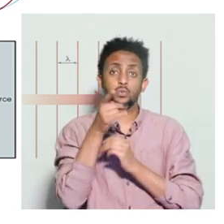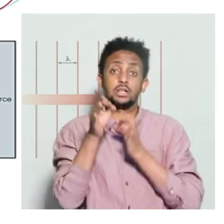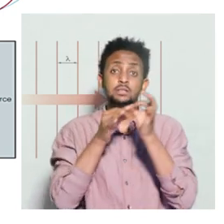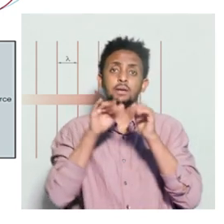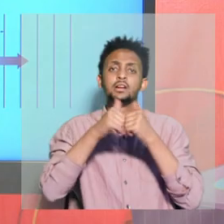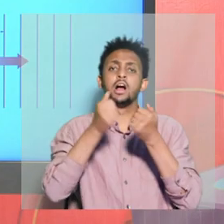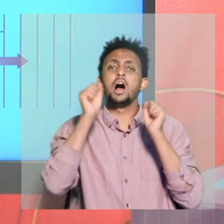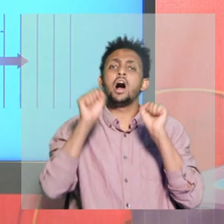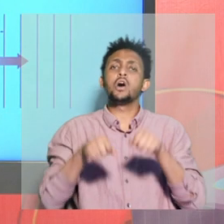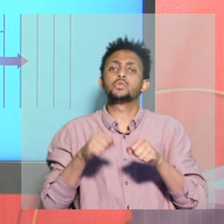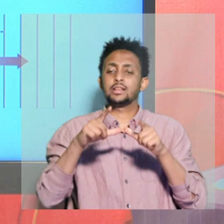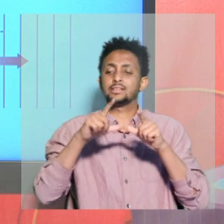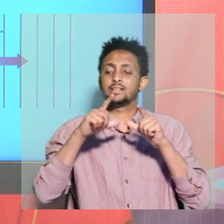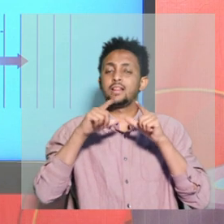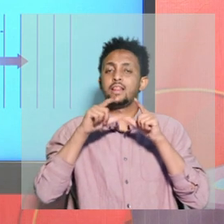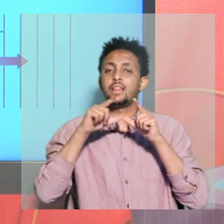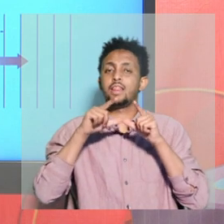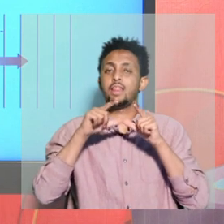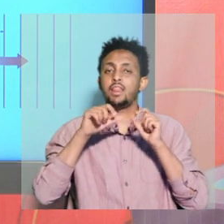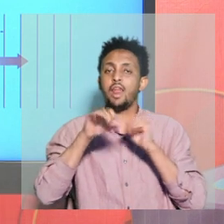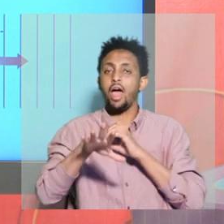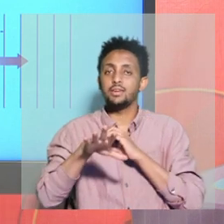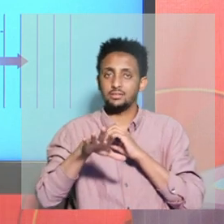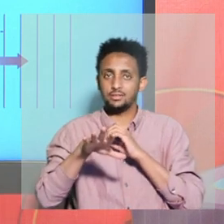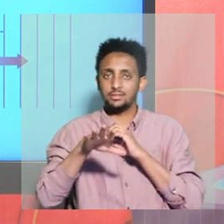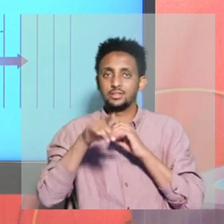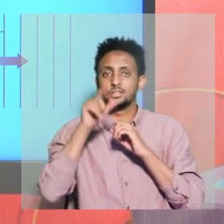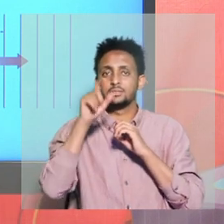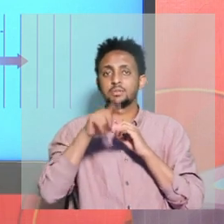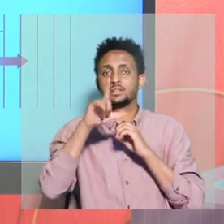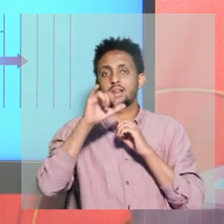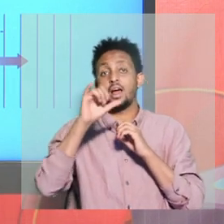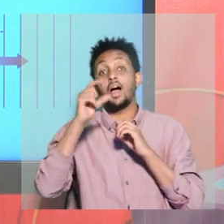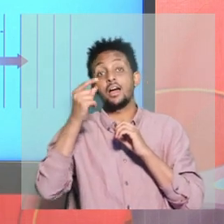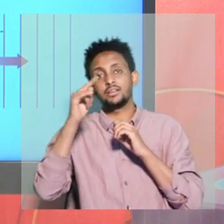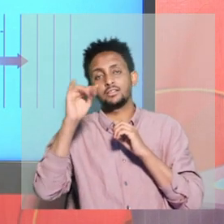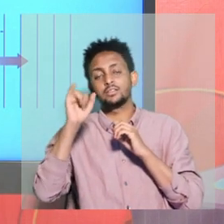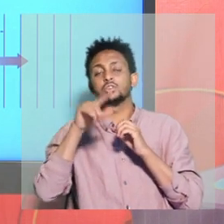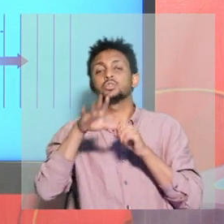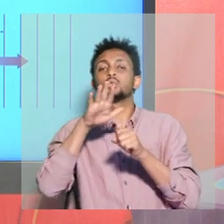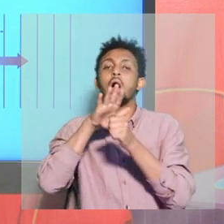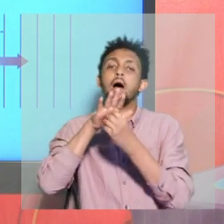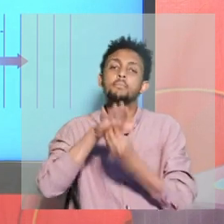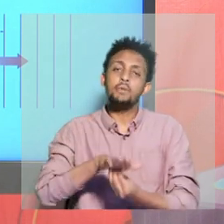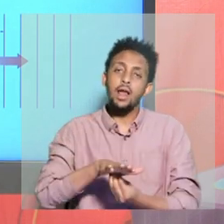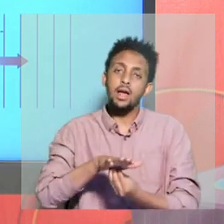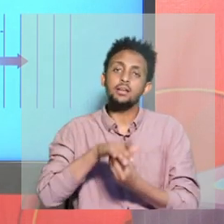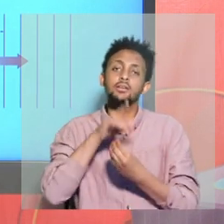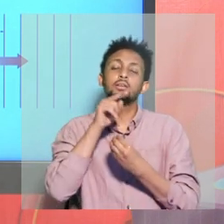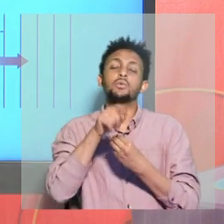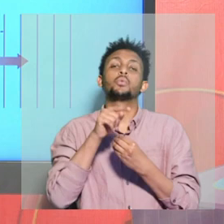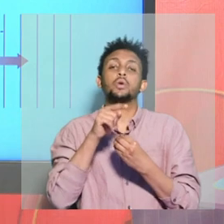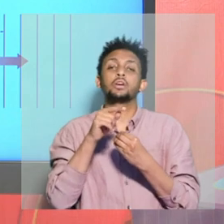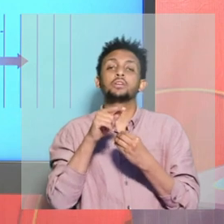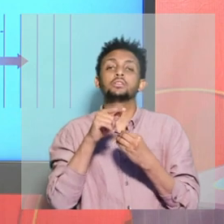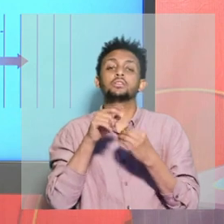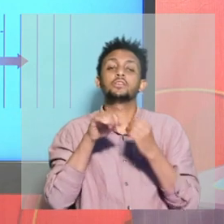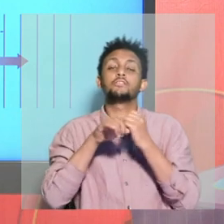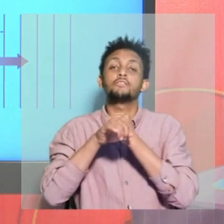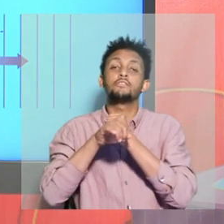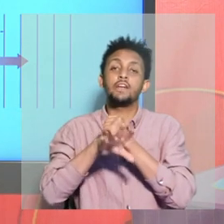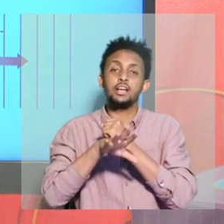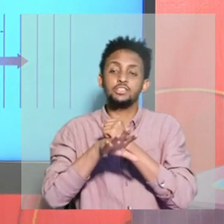how does a light propagates, and it is very important to apply and prove that the law of